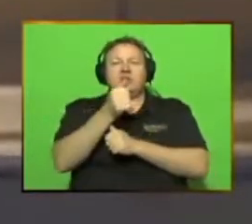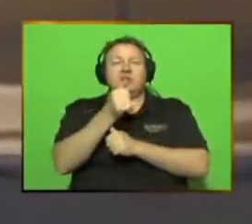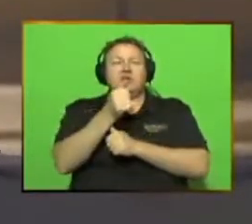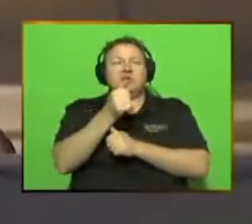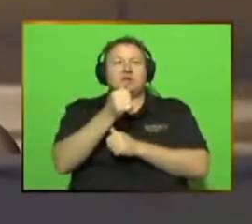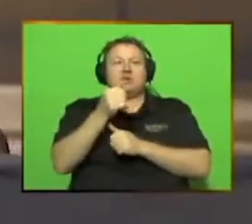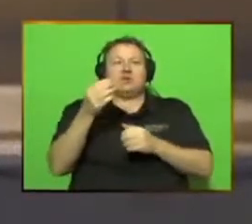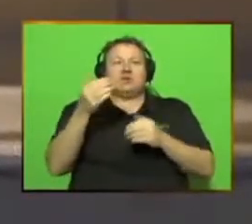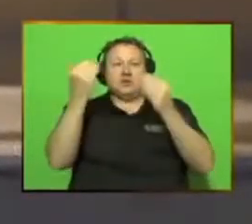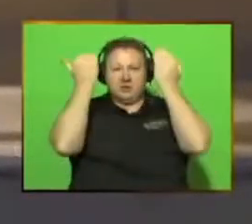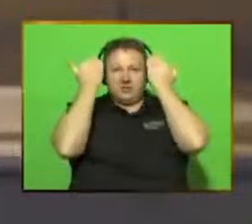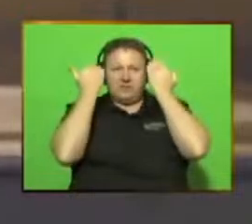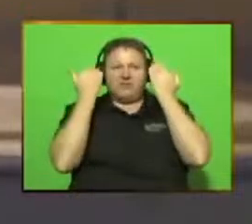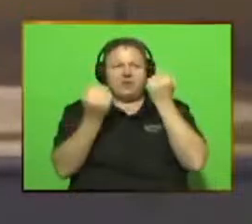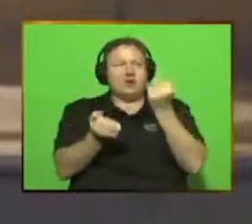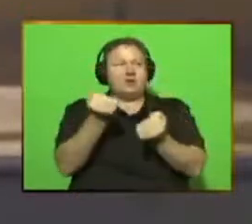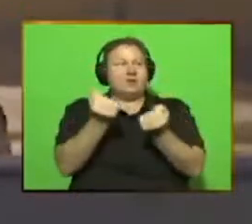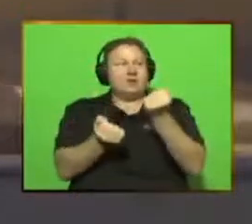Yes.